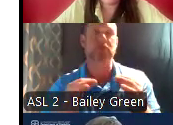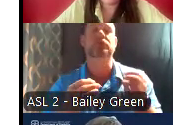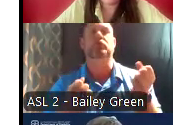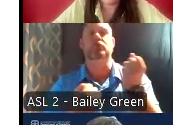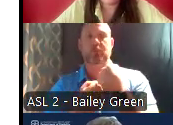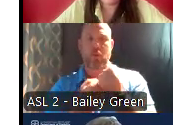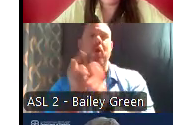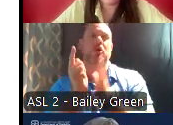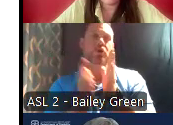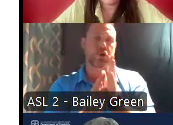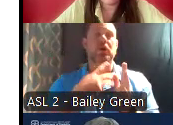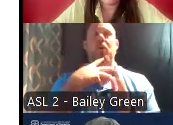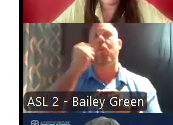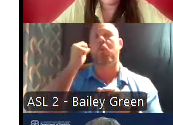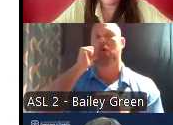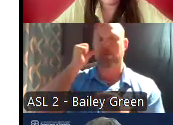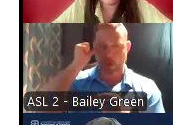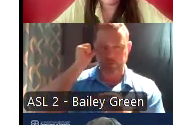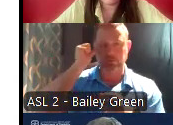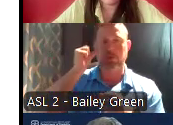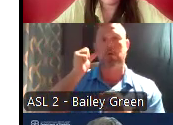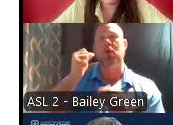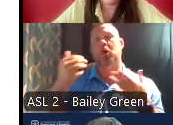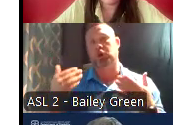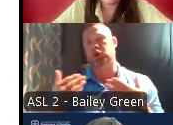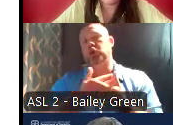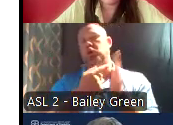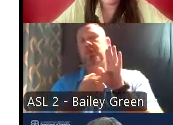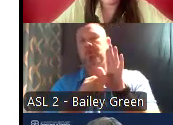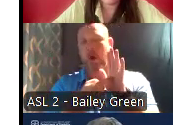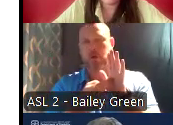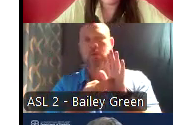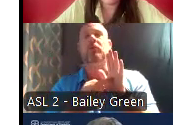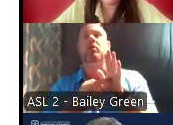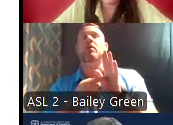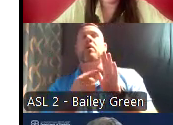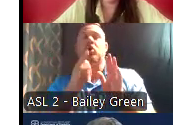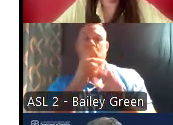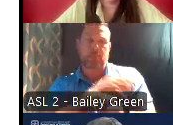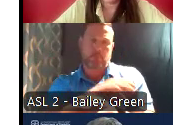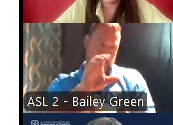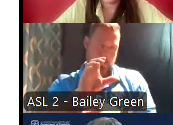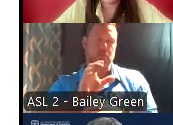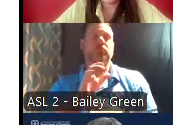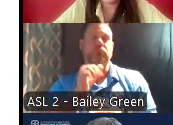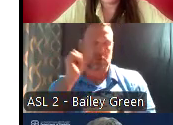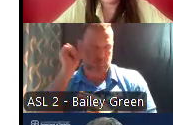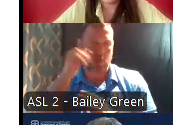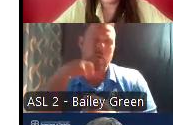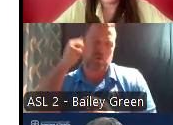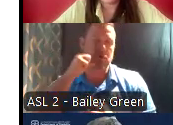attorneys that serve older adults, supporting new models of service delivery to empower older adults,